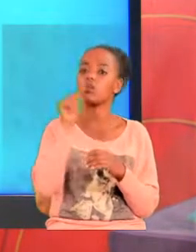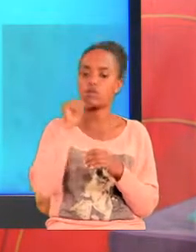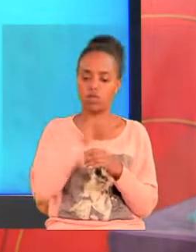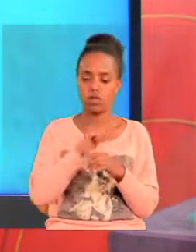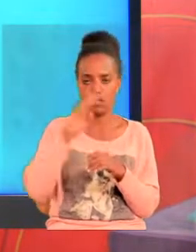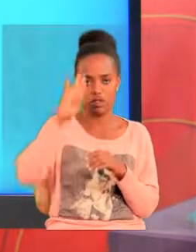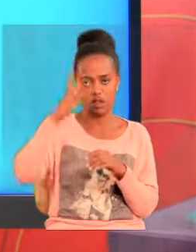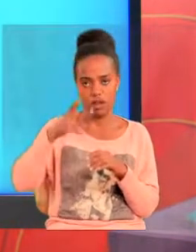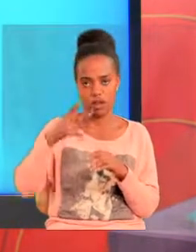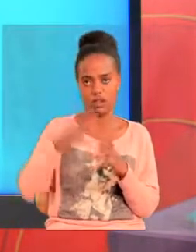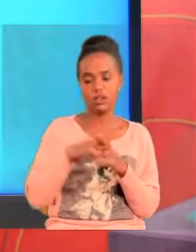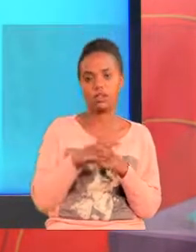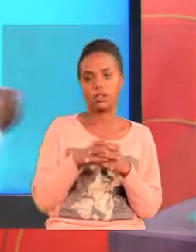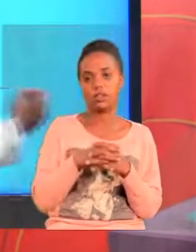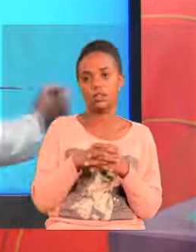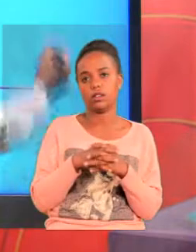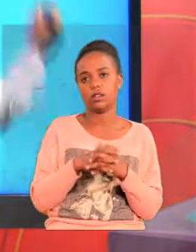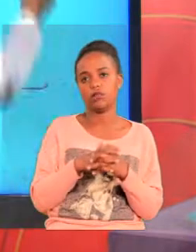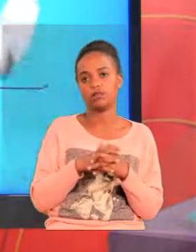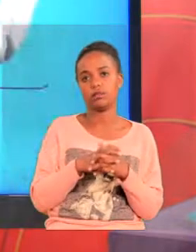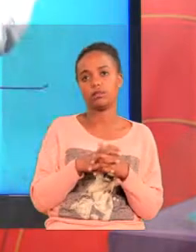false.